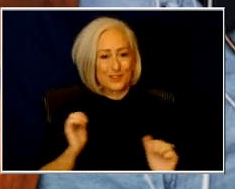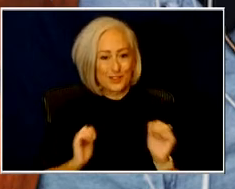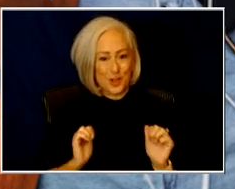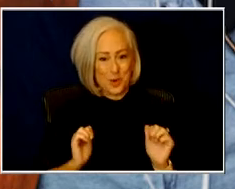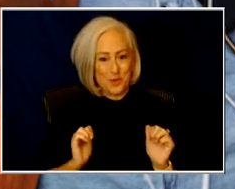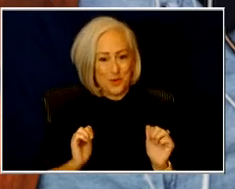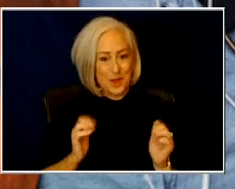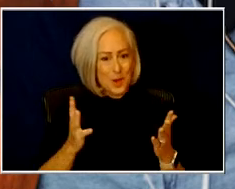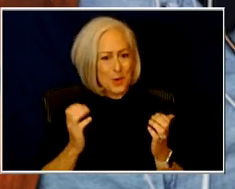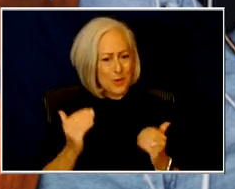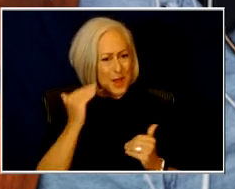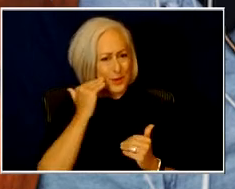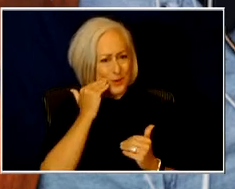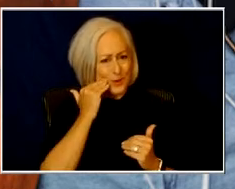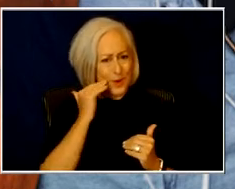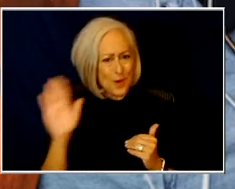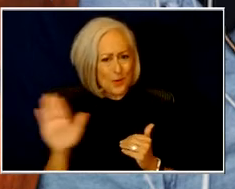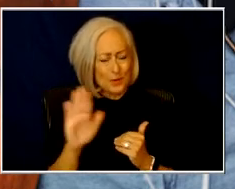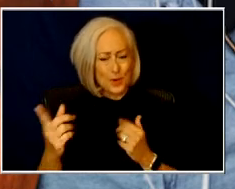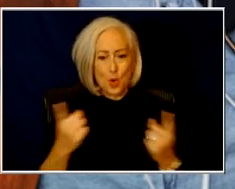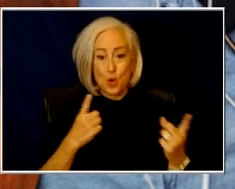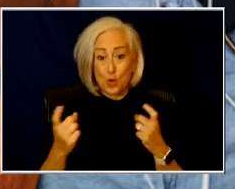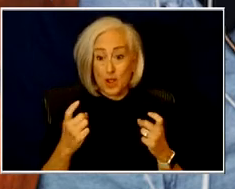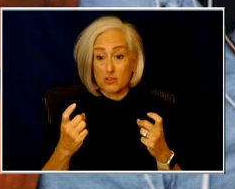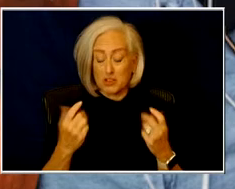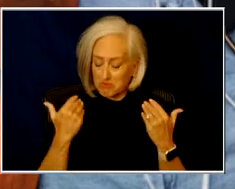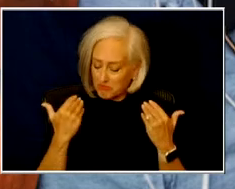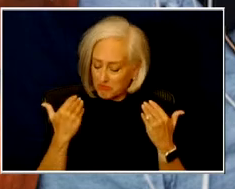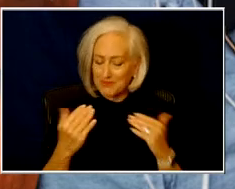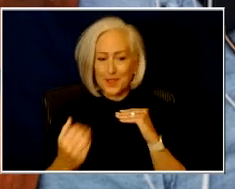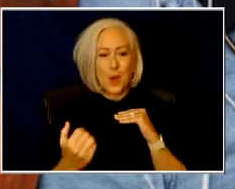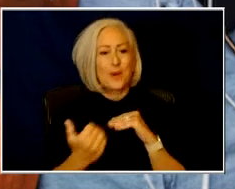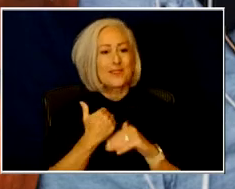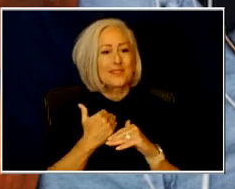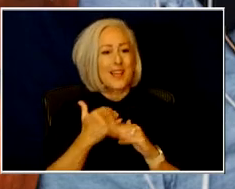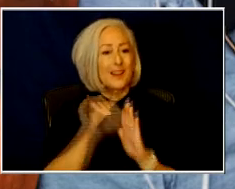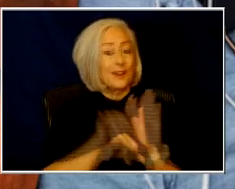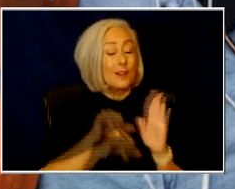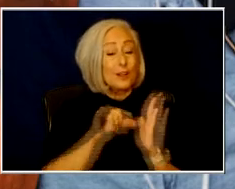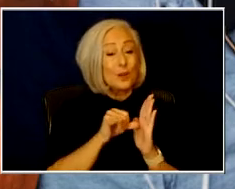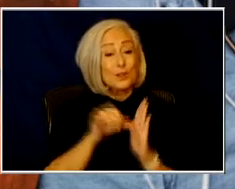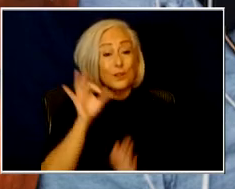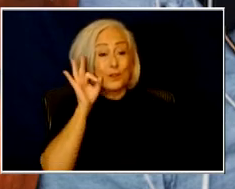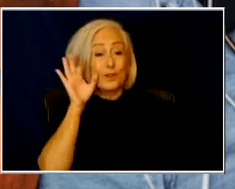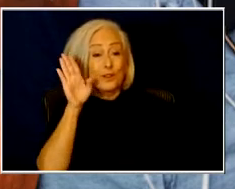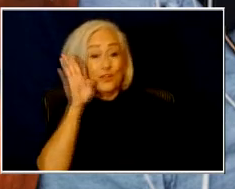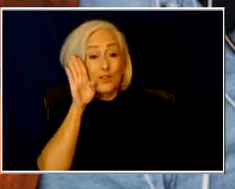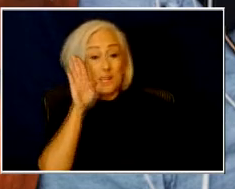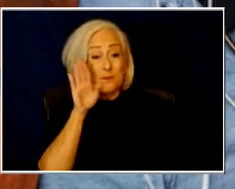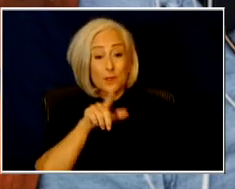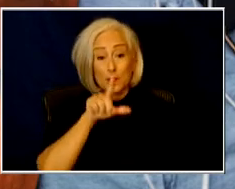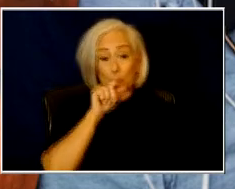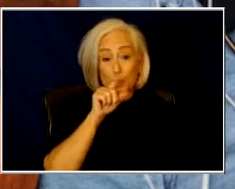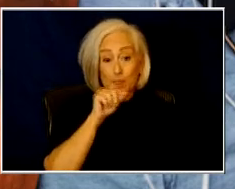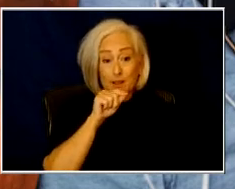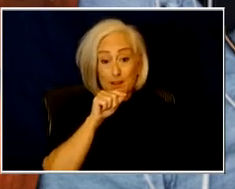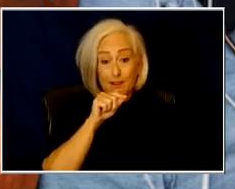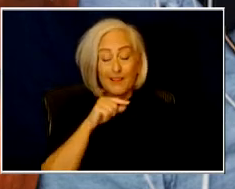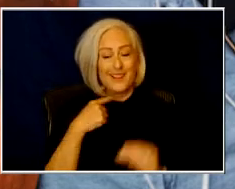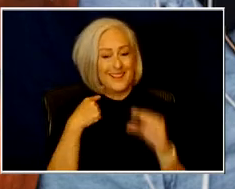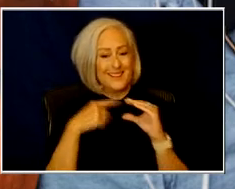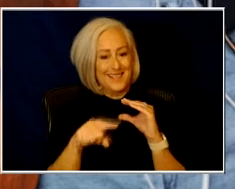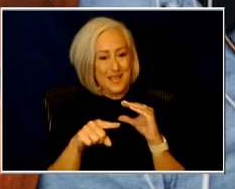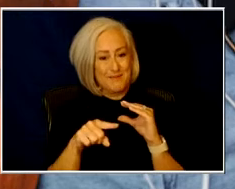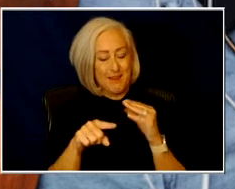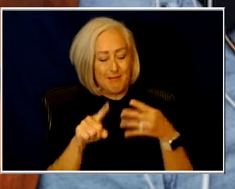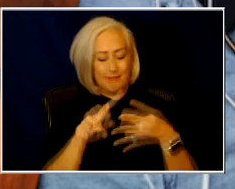you so get yours your questions sent in to us now on YouTube Facebook Twitter and the medical News Network you will find links to those